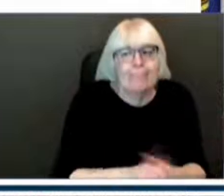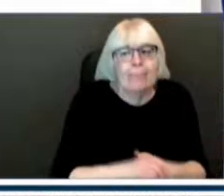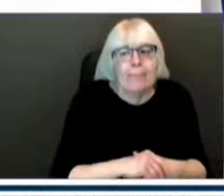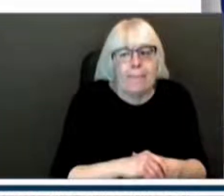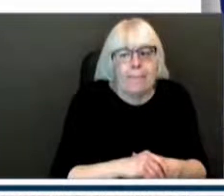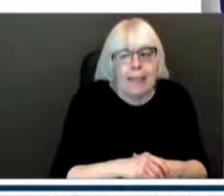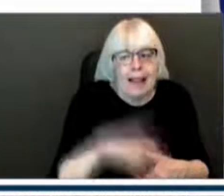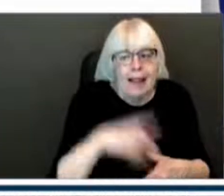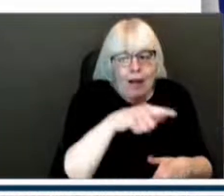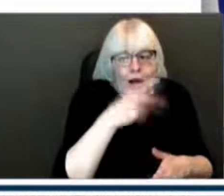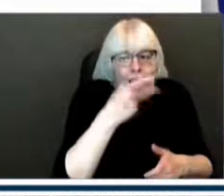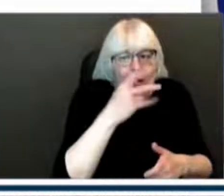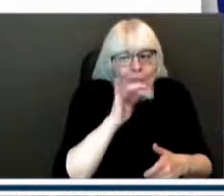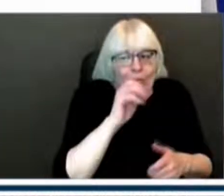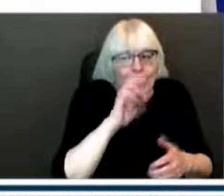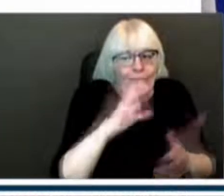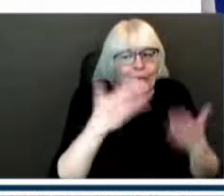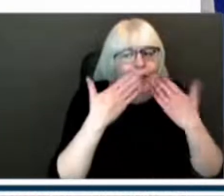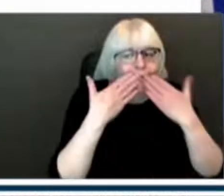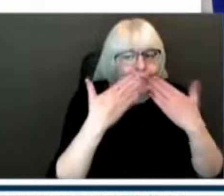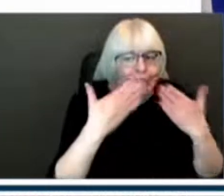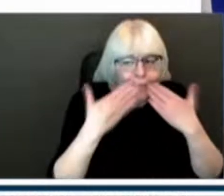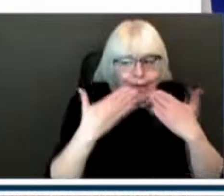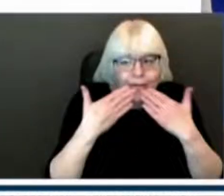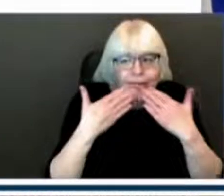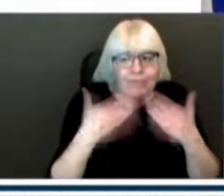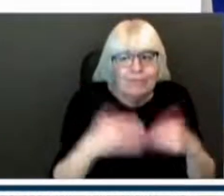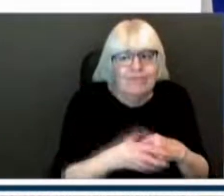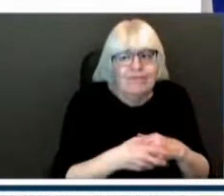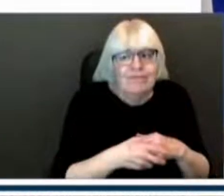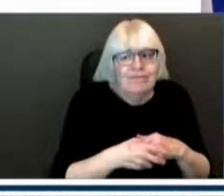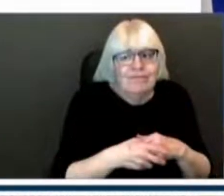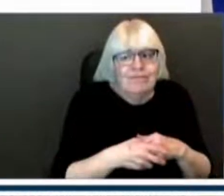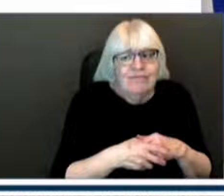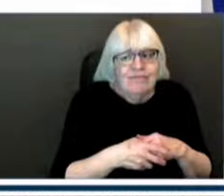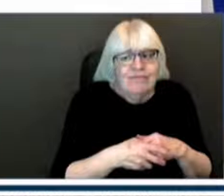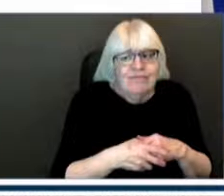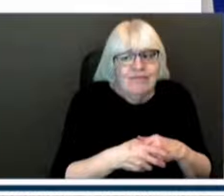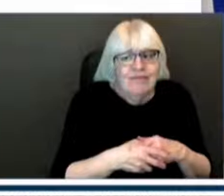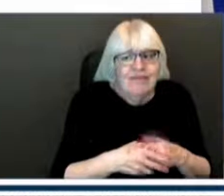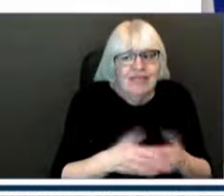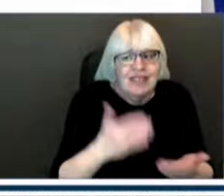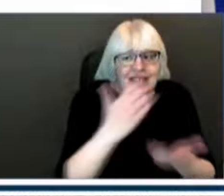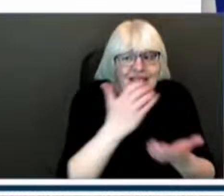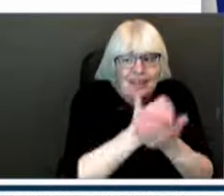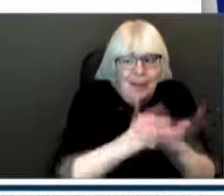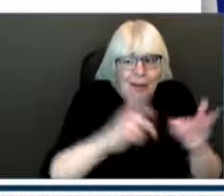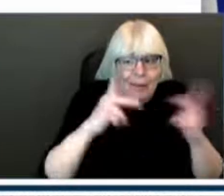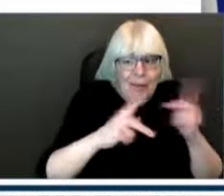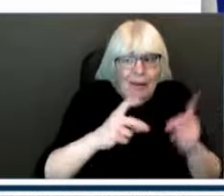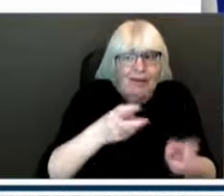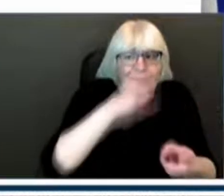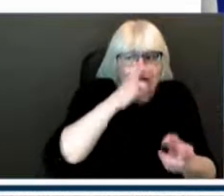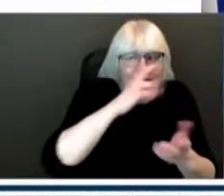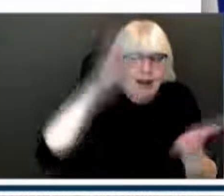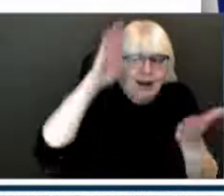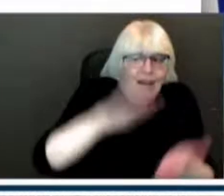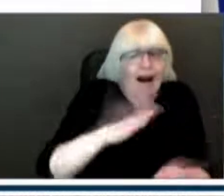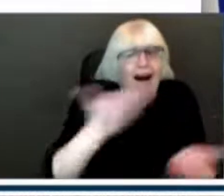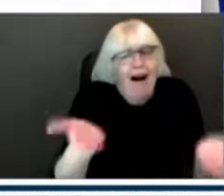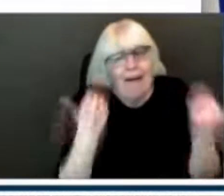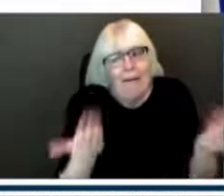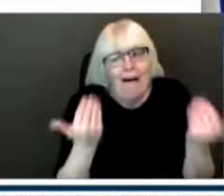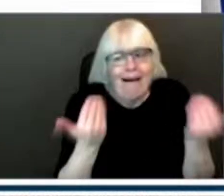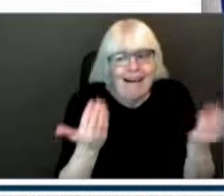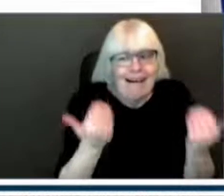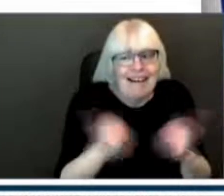the reopening plan for some people will be too slow, and for others it'll be too fast, and they'll be a little bit nervous about